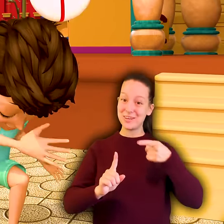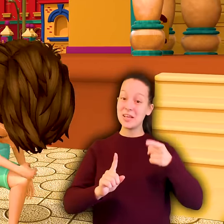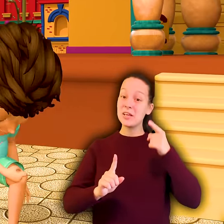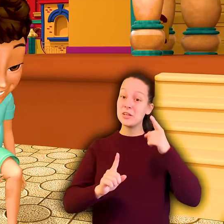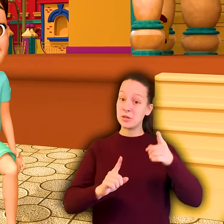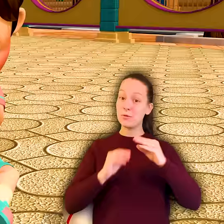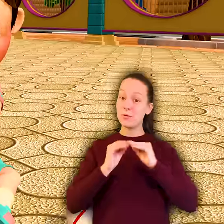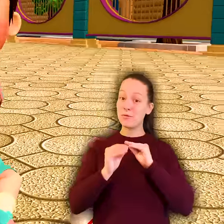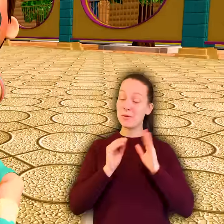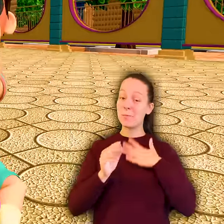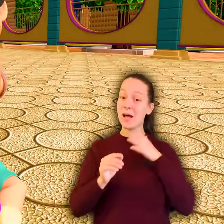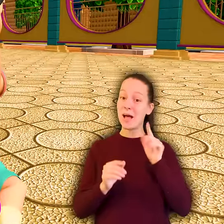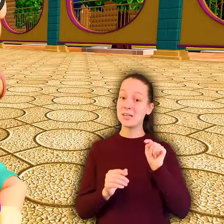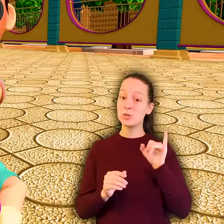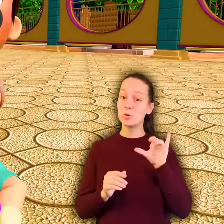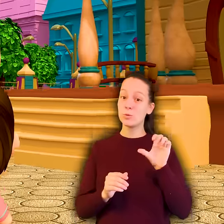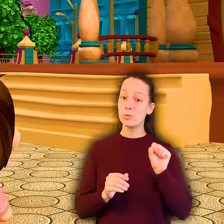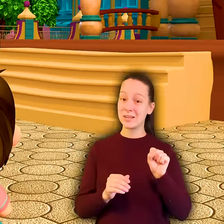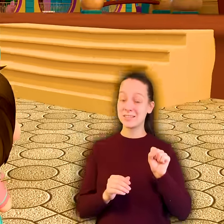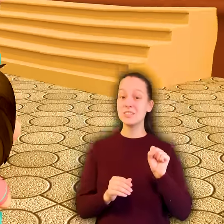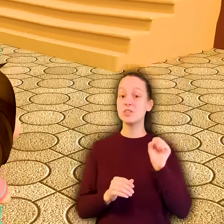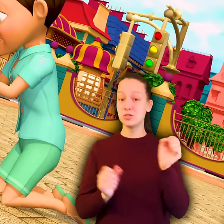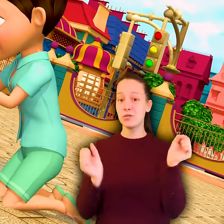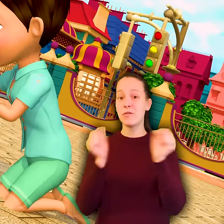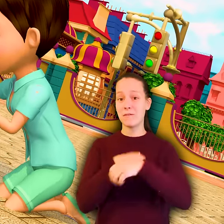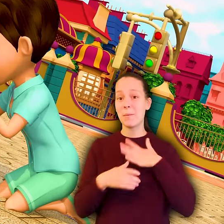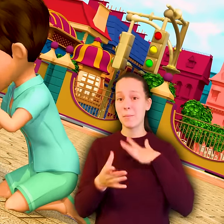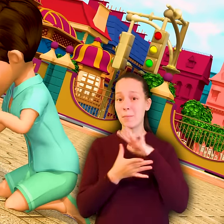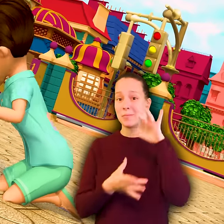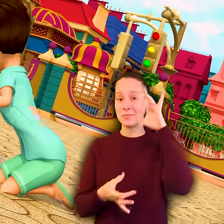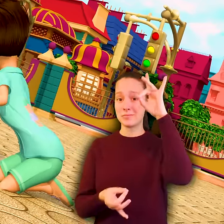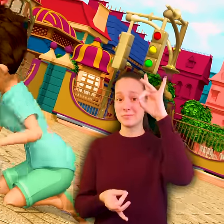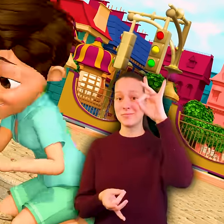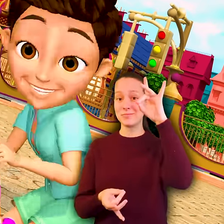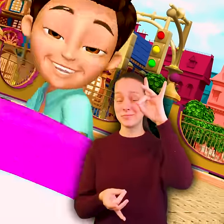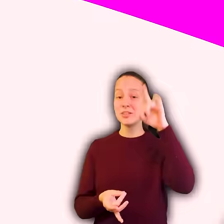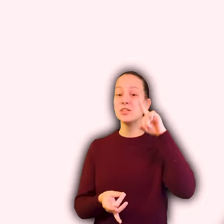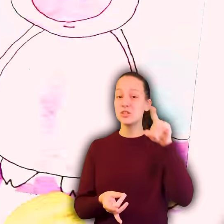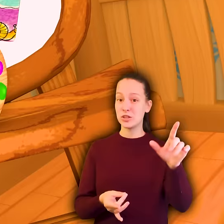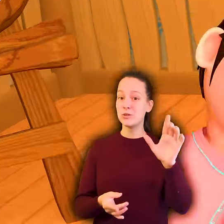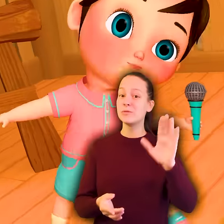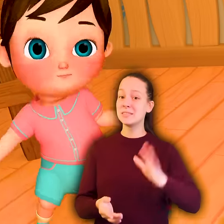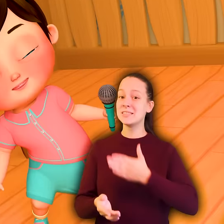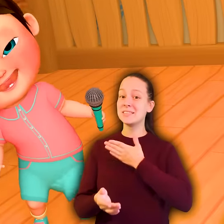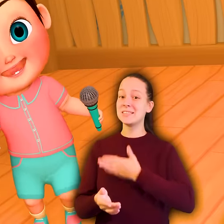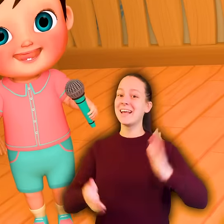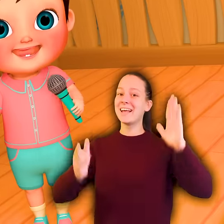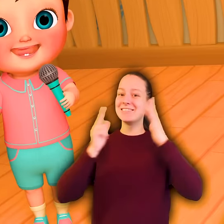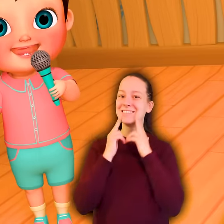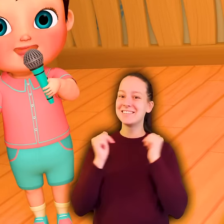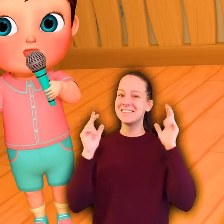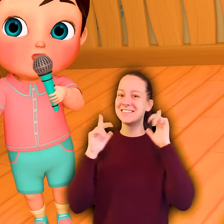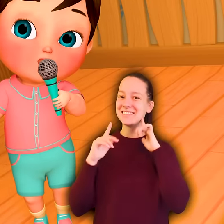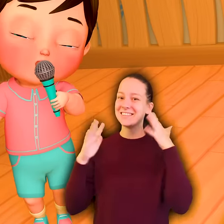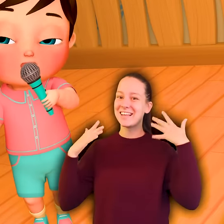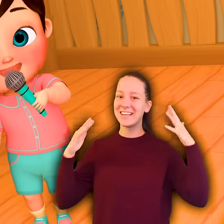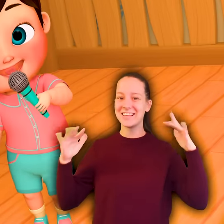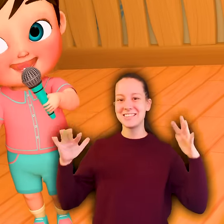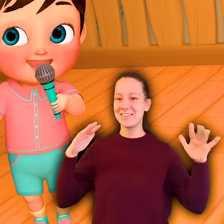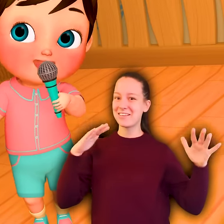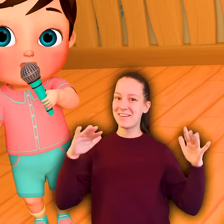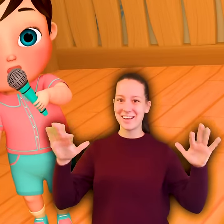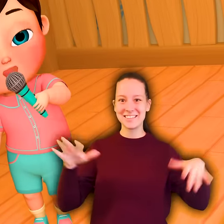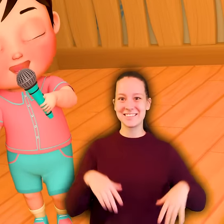goal preparing my toys fighting up my ghosts and singing out with me